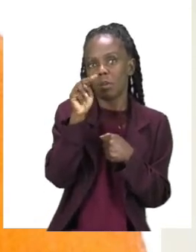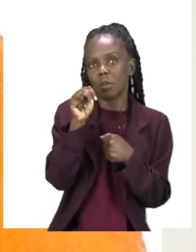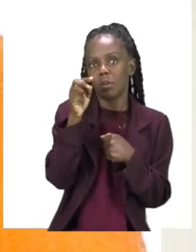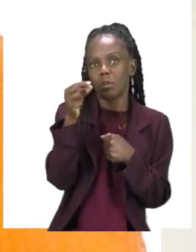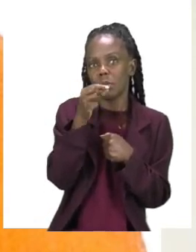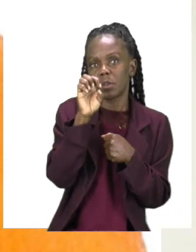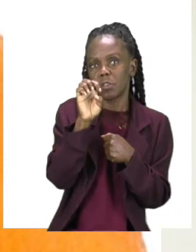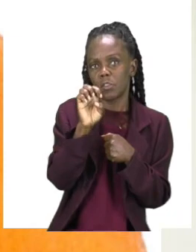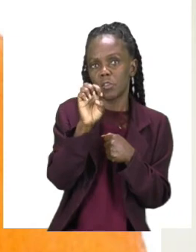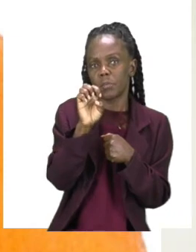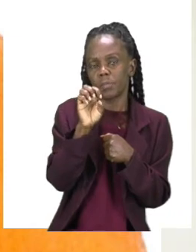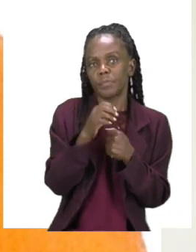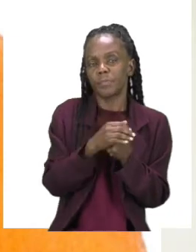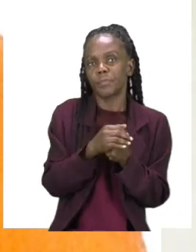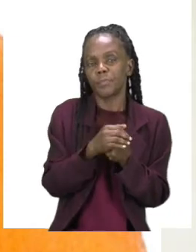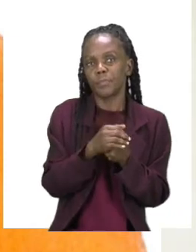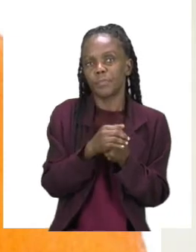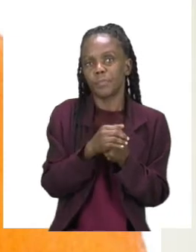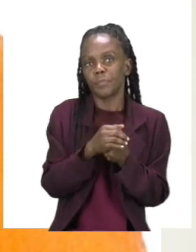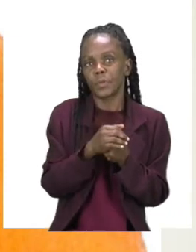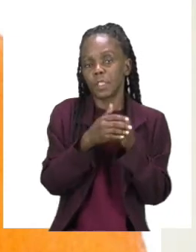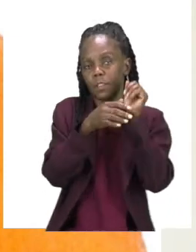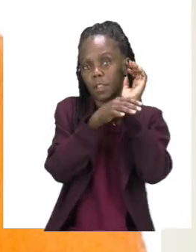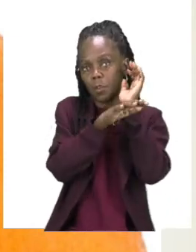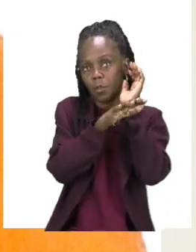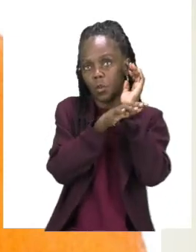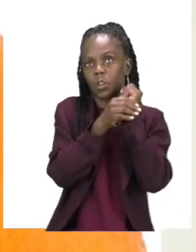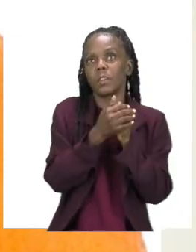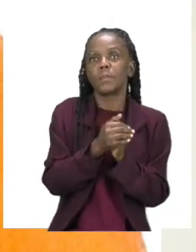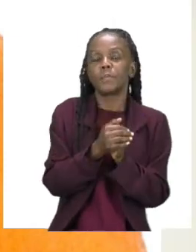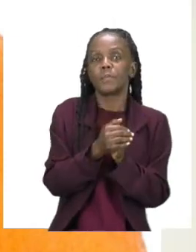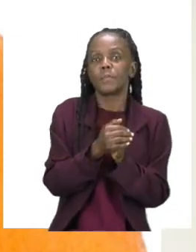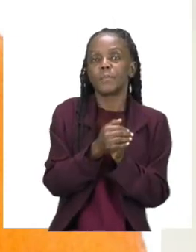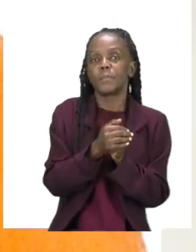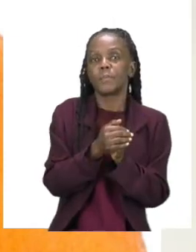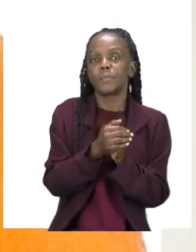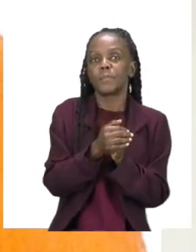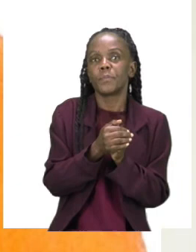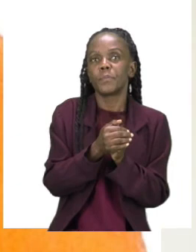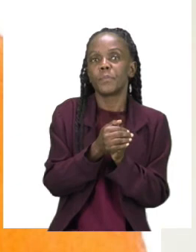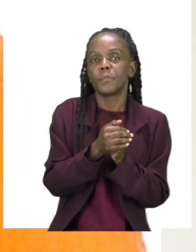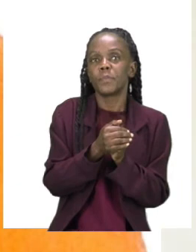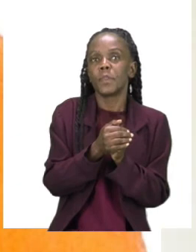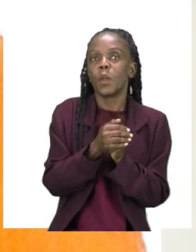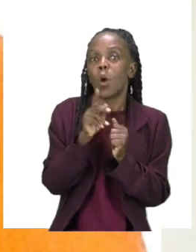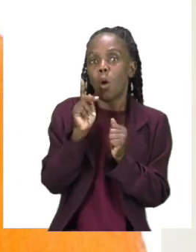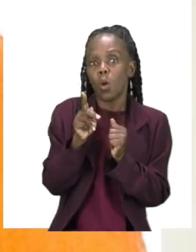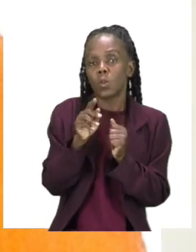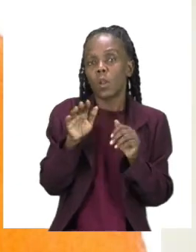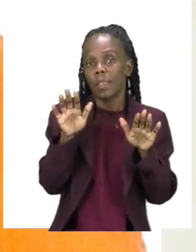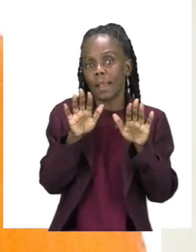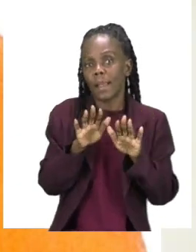Orange. And it's not just an orange as the fruit, but the color orange